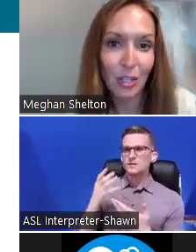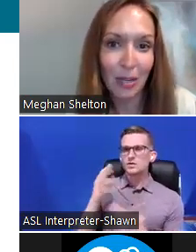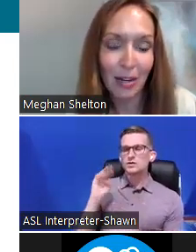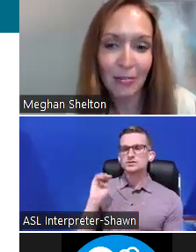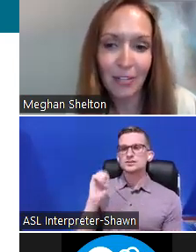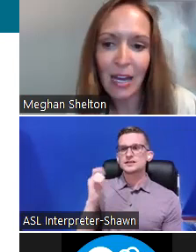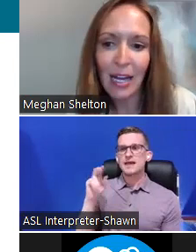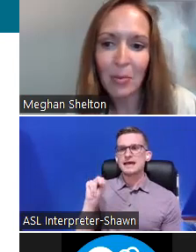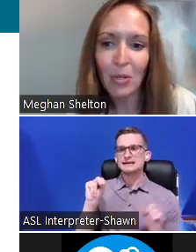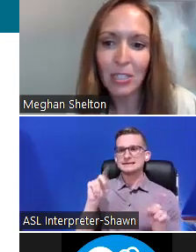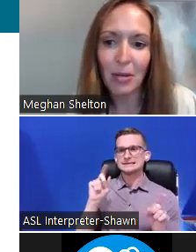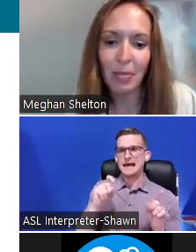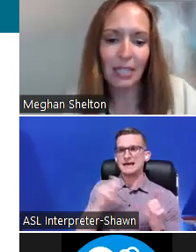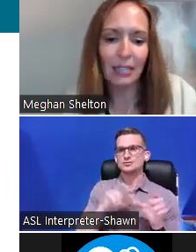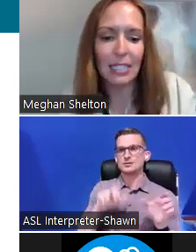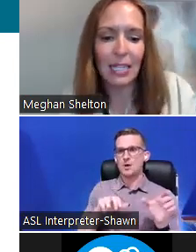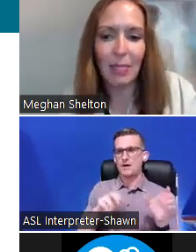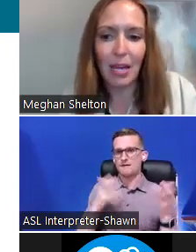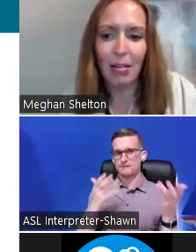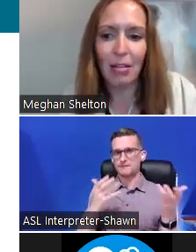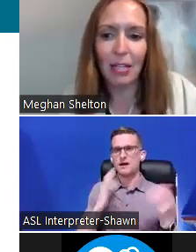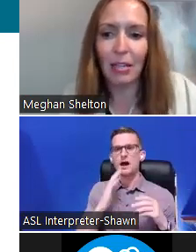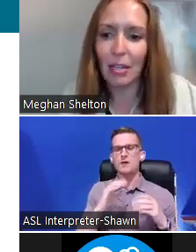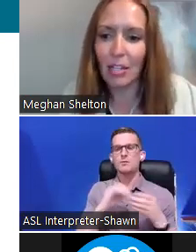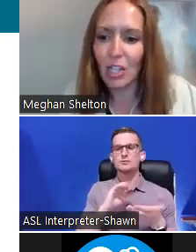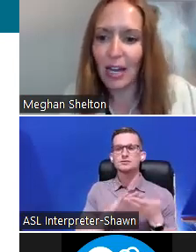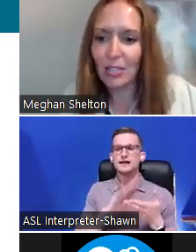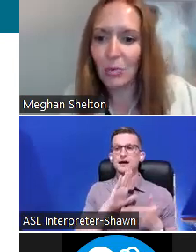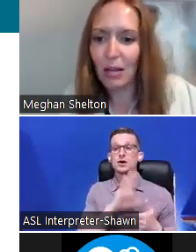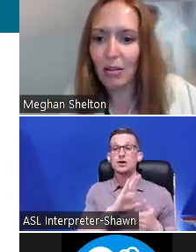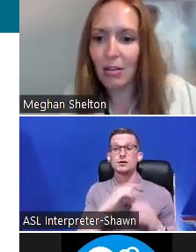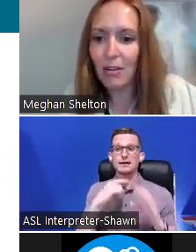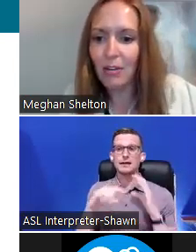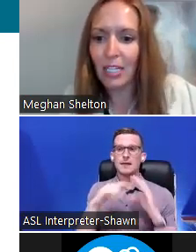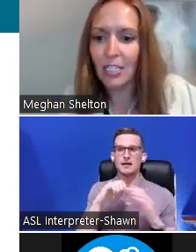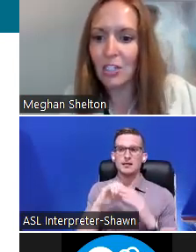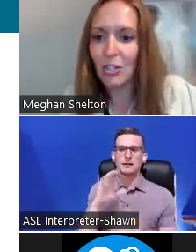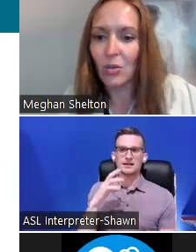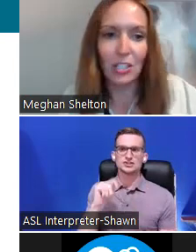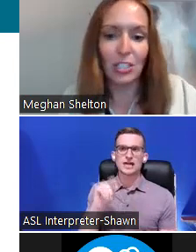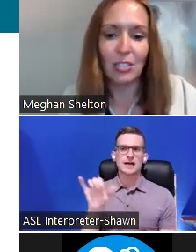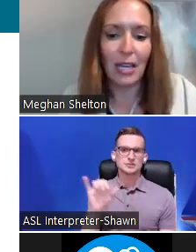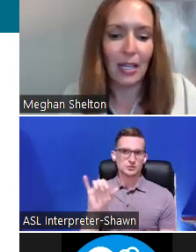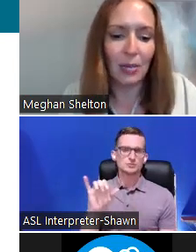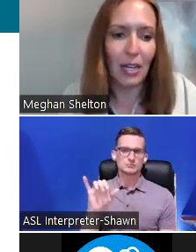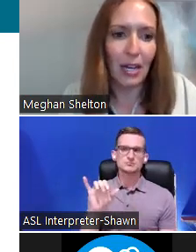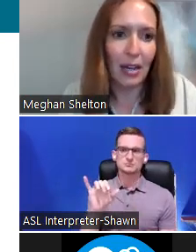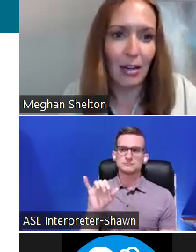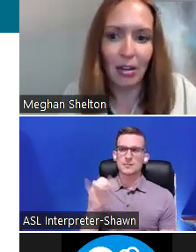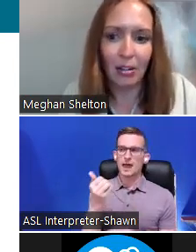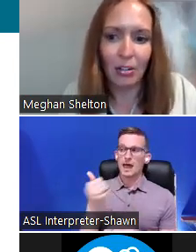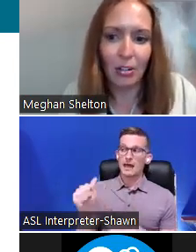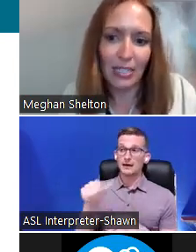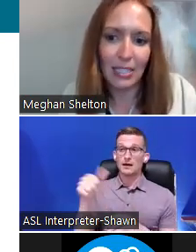to jump off. I am going to put Megan Lee's email in the chat as well for any additional questions that anyone